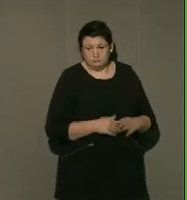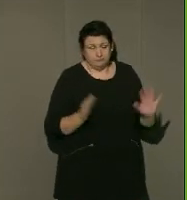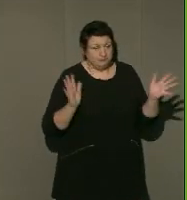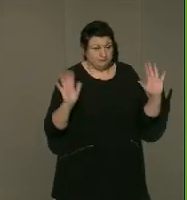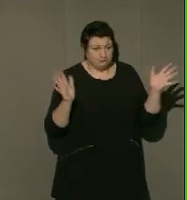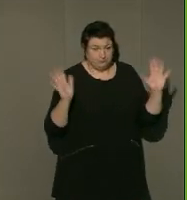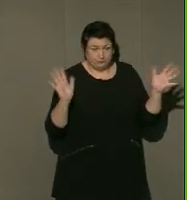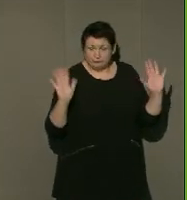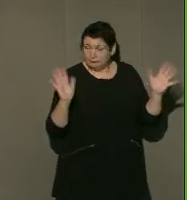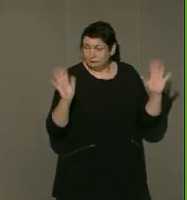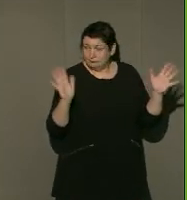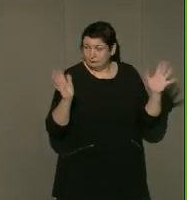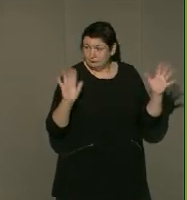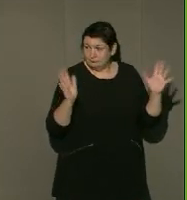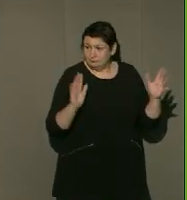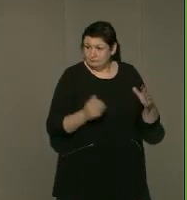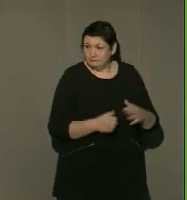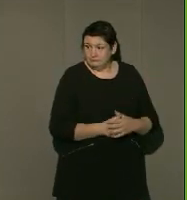support